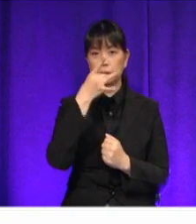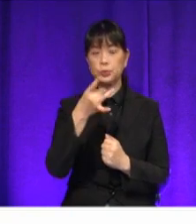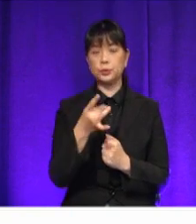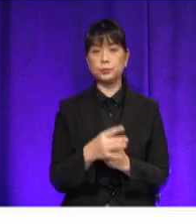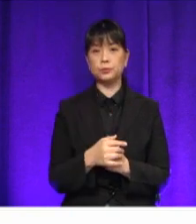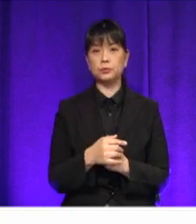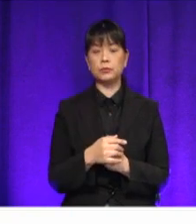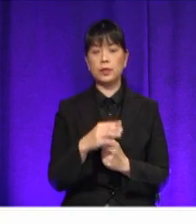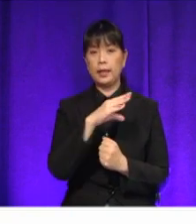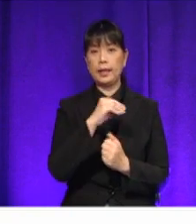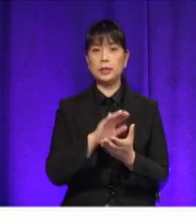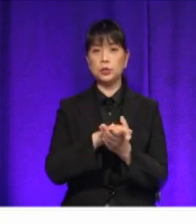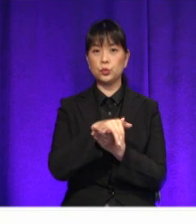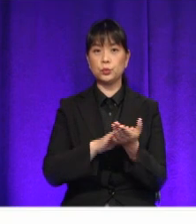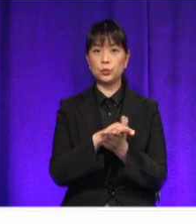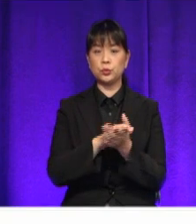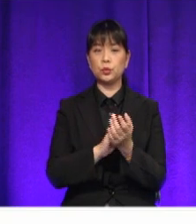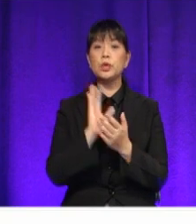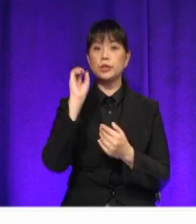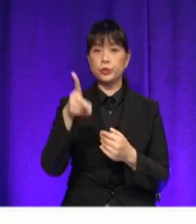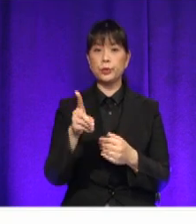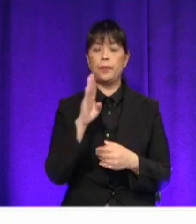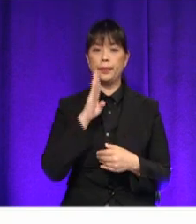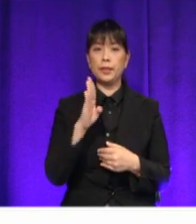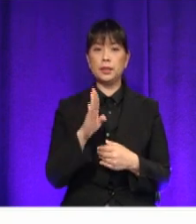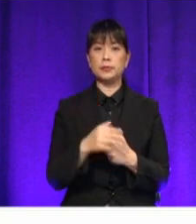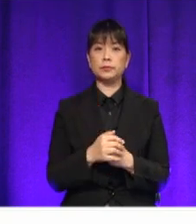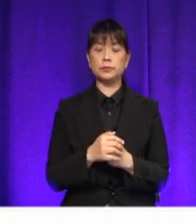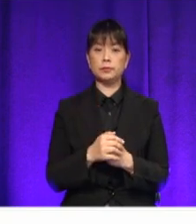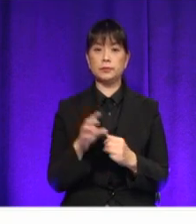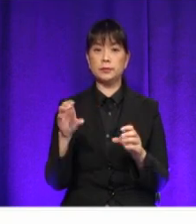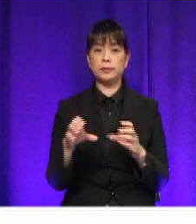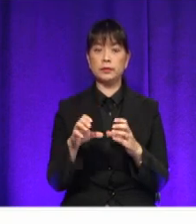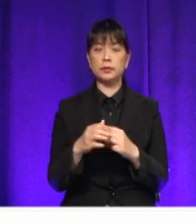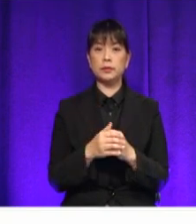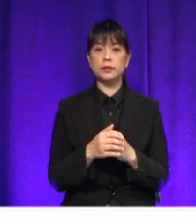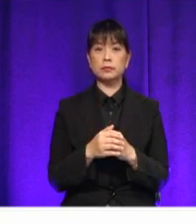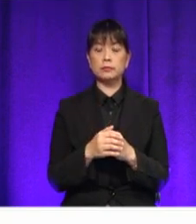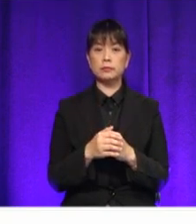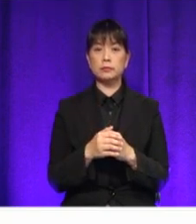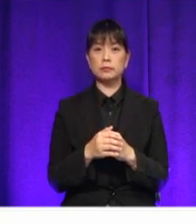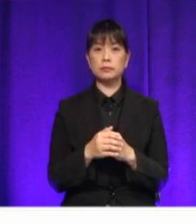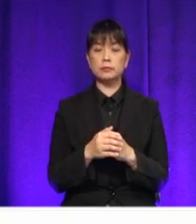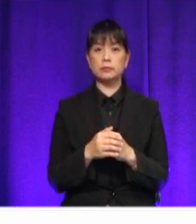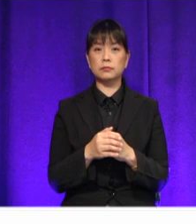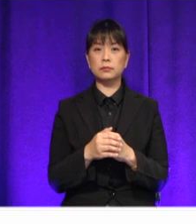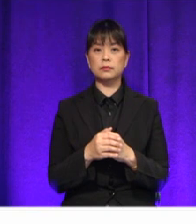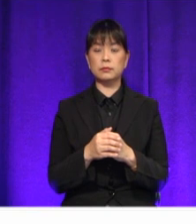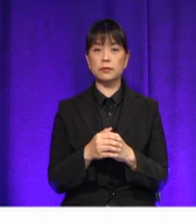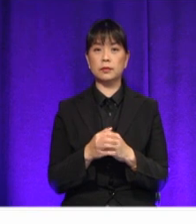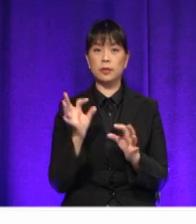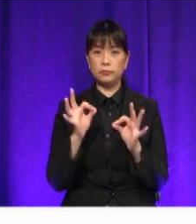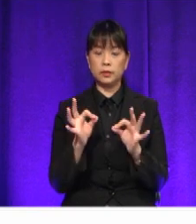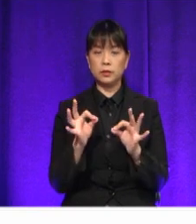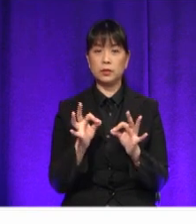and soap should be done. Because this way, even if the students come in contact with any of